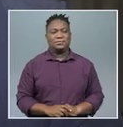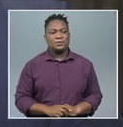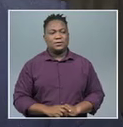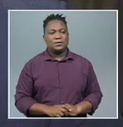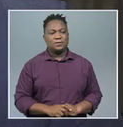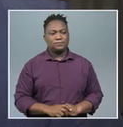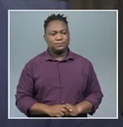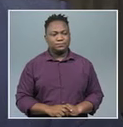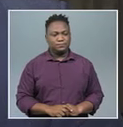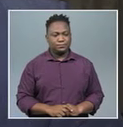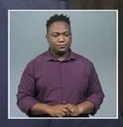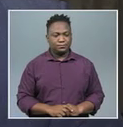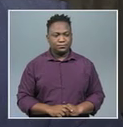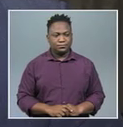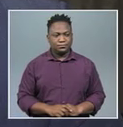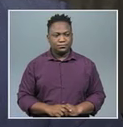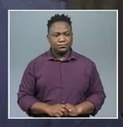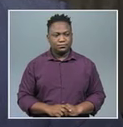condemn